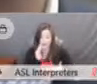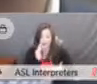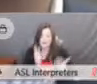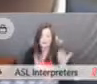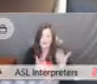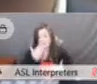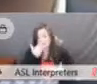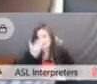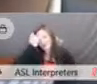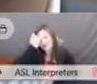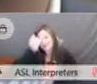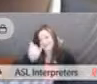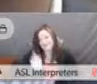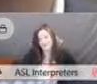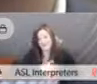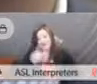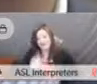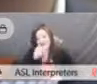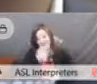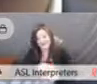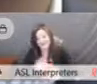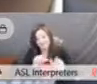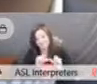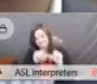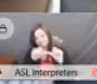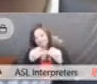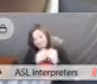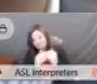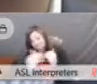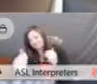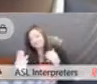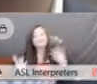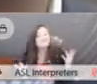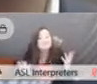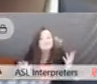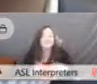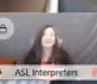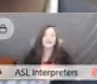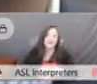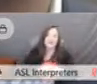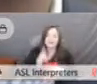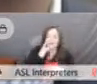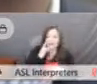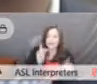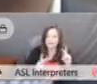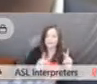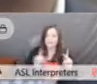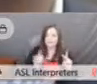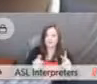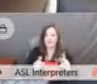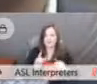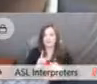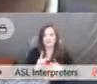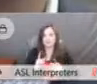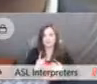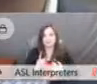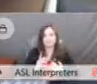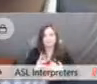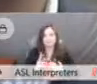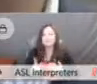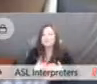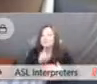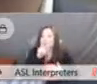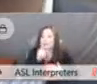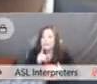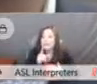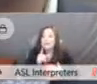good ideas that we need to continue to carry forward. And so I think that people just need to really